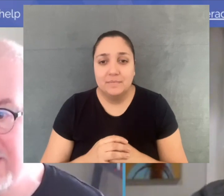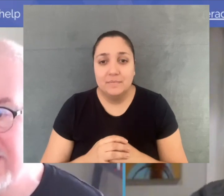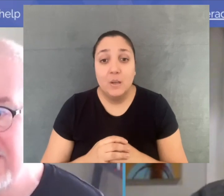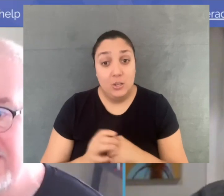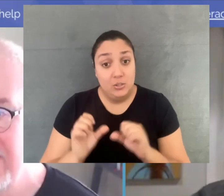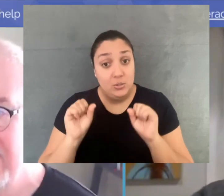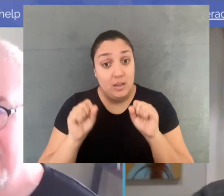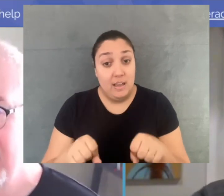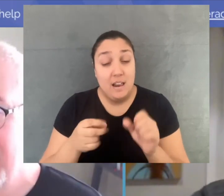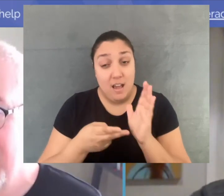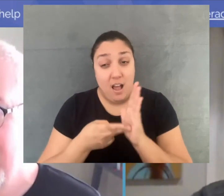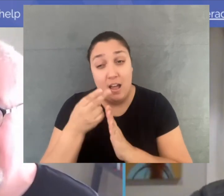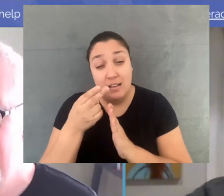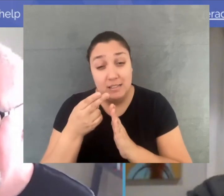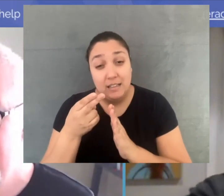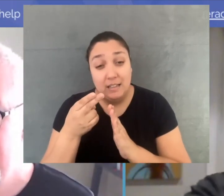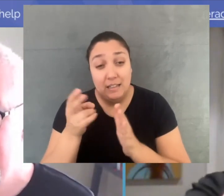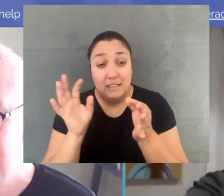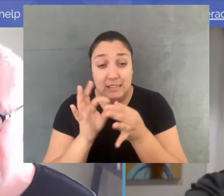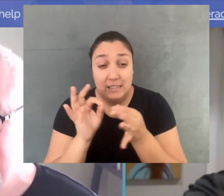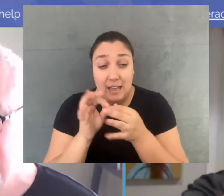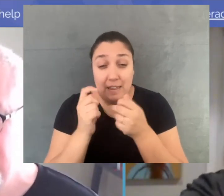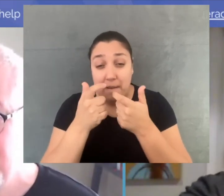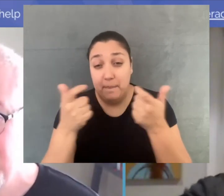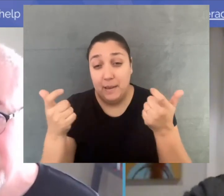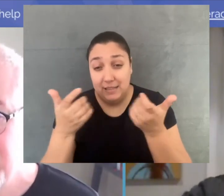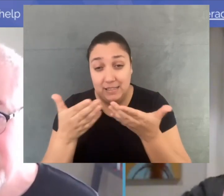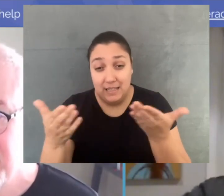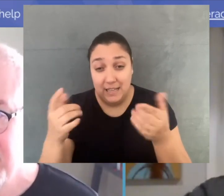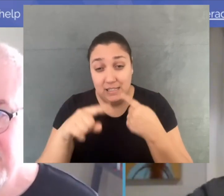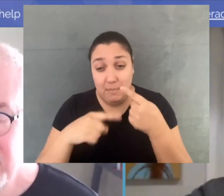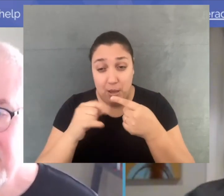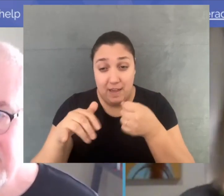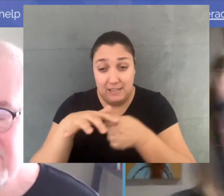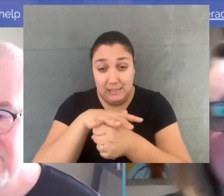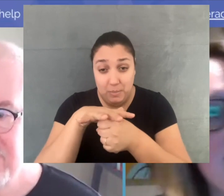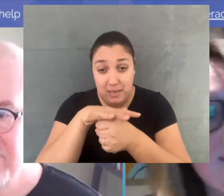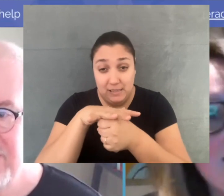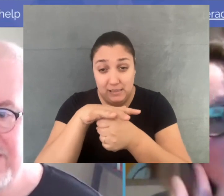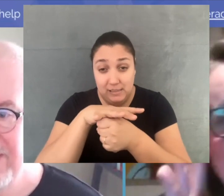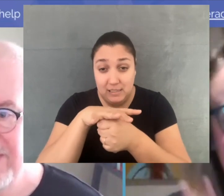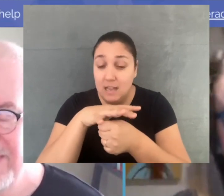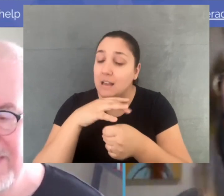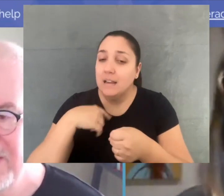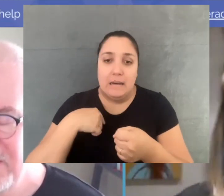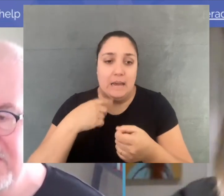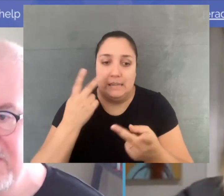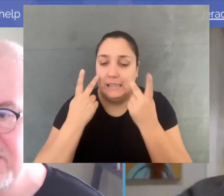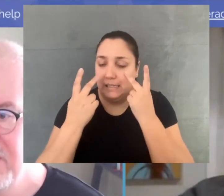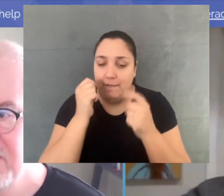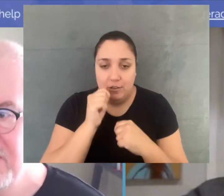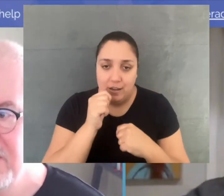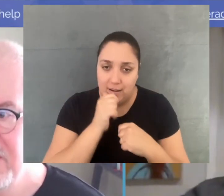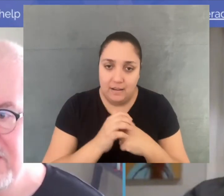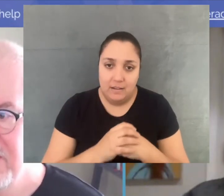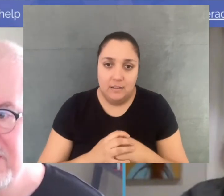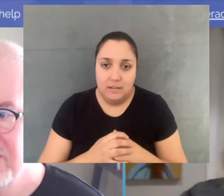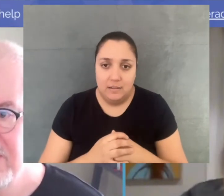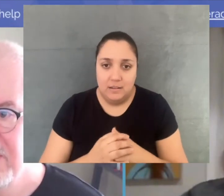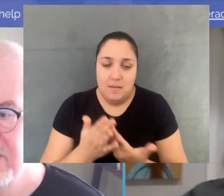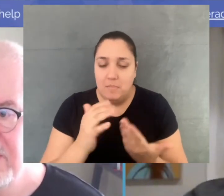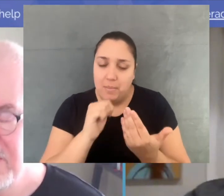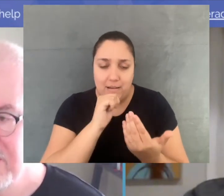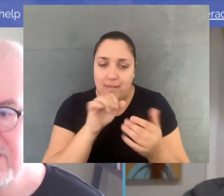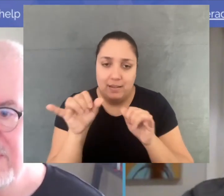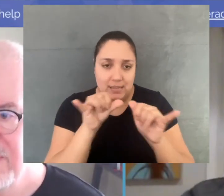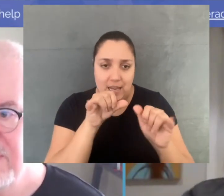Yeah. So I could honestly say the biggest thing that scares me about these spaces and that I deal with every